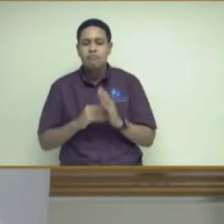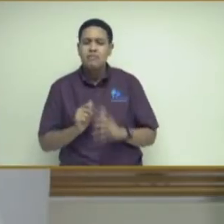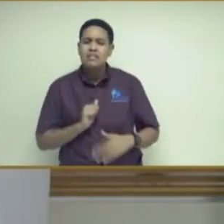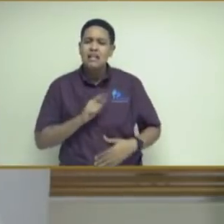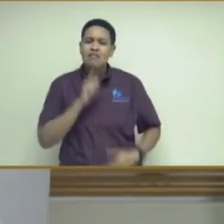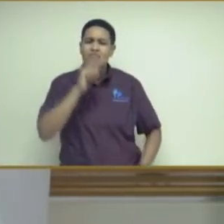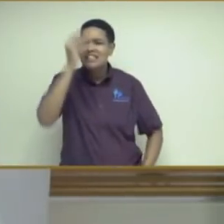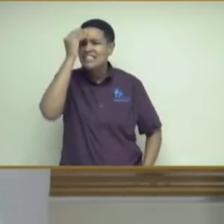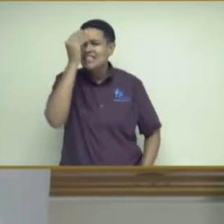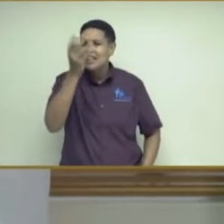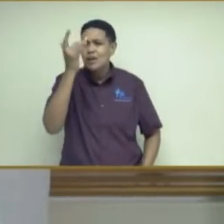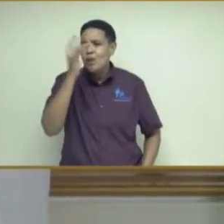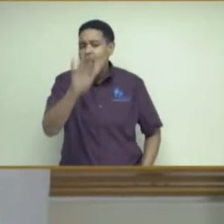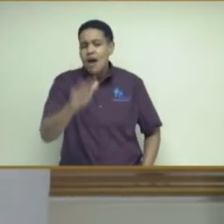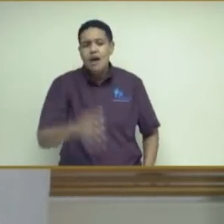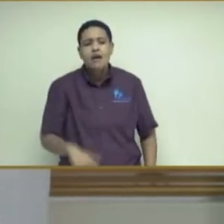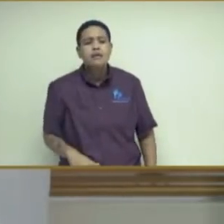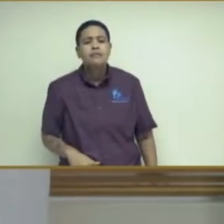mention these